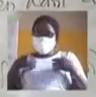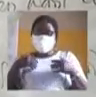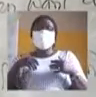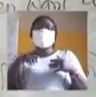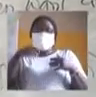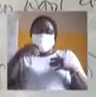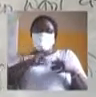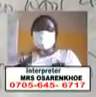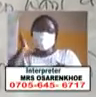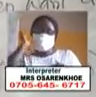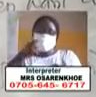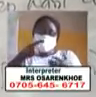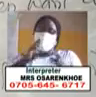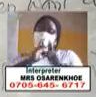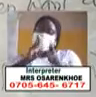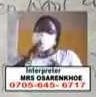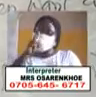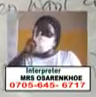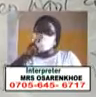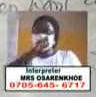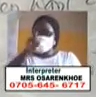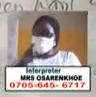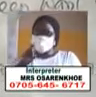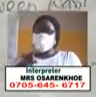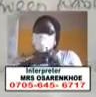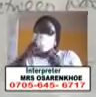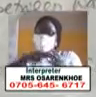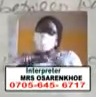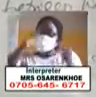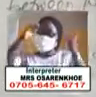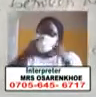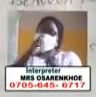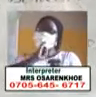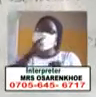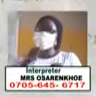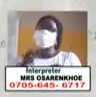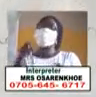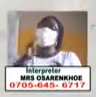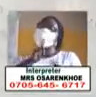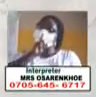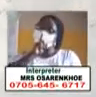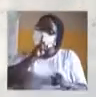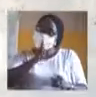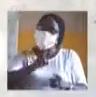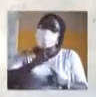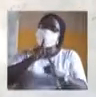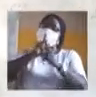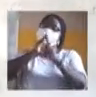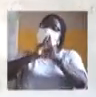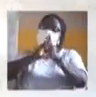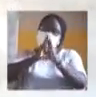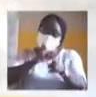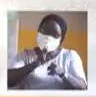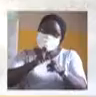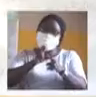the examiner expects from you is the exact answer to the question. And that is what I am going to